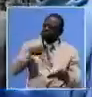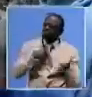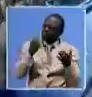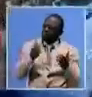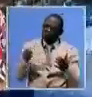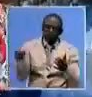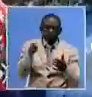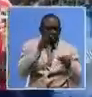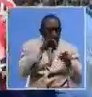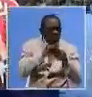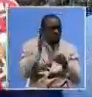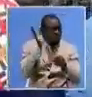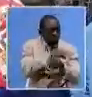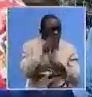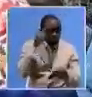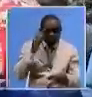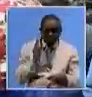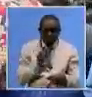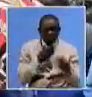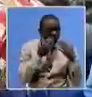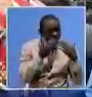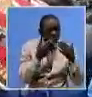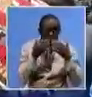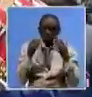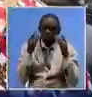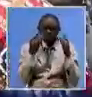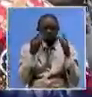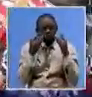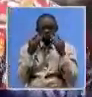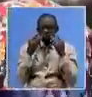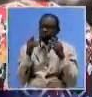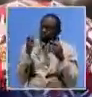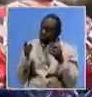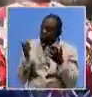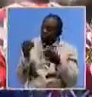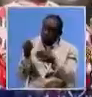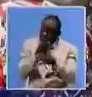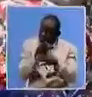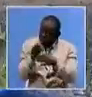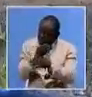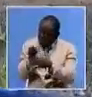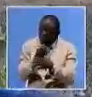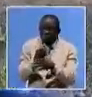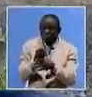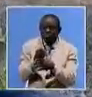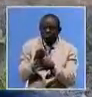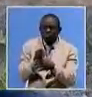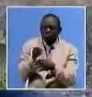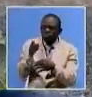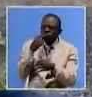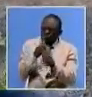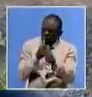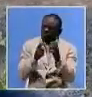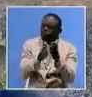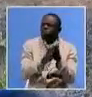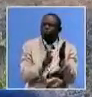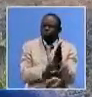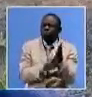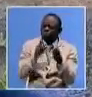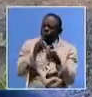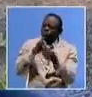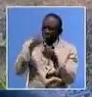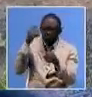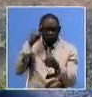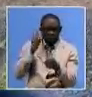There are legal ways of doing business. We will not support illegalities just because you voted for us. Zambia is ranked number one in